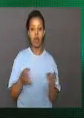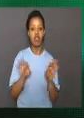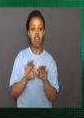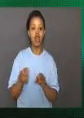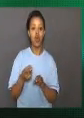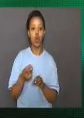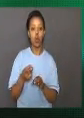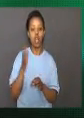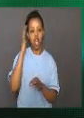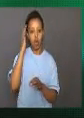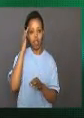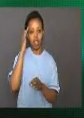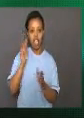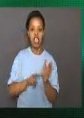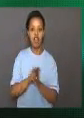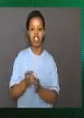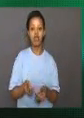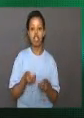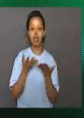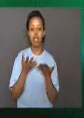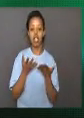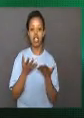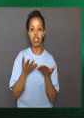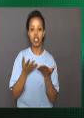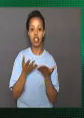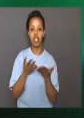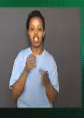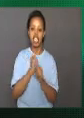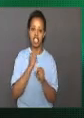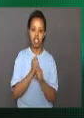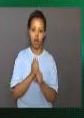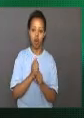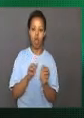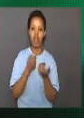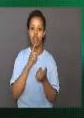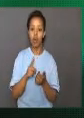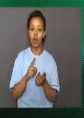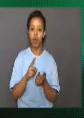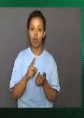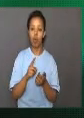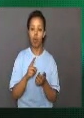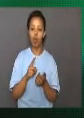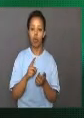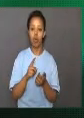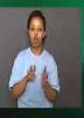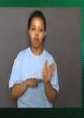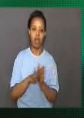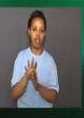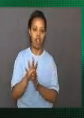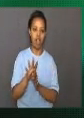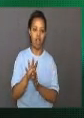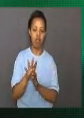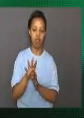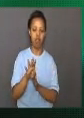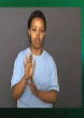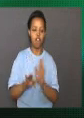about virus multiplication has been done so through the work on